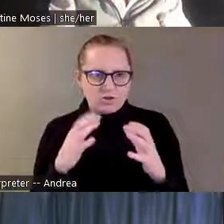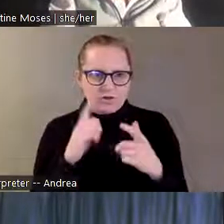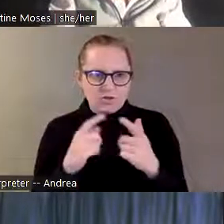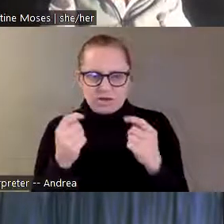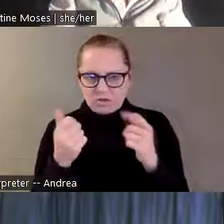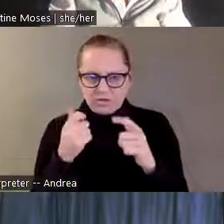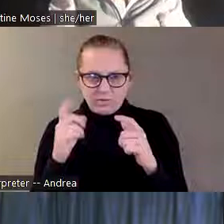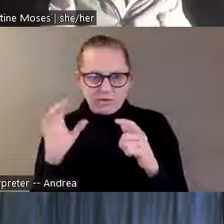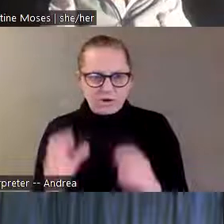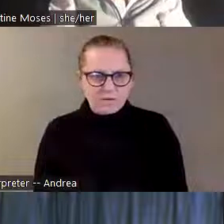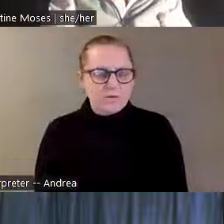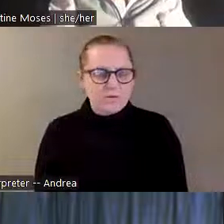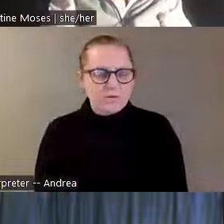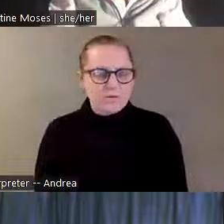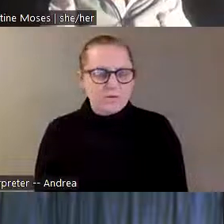the document.